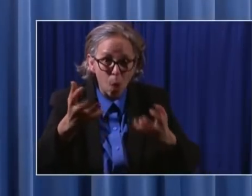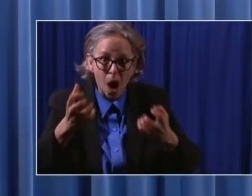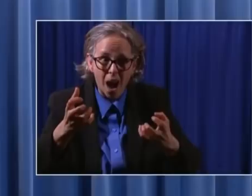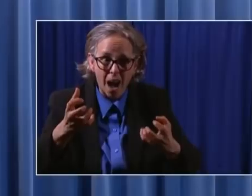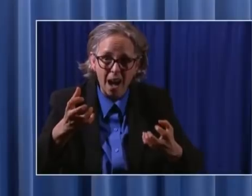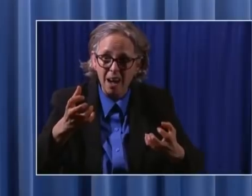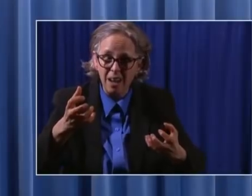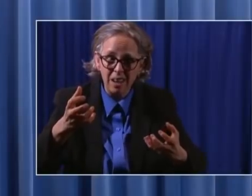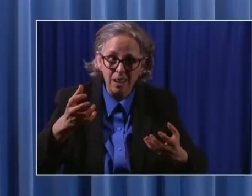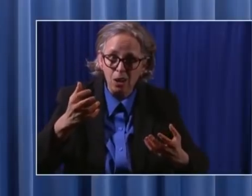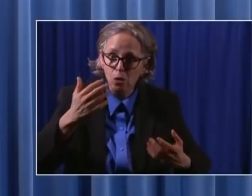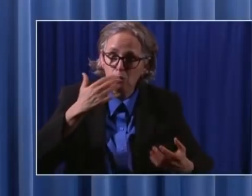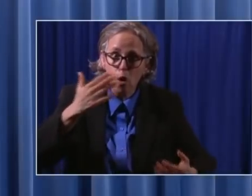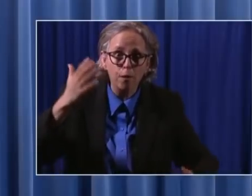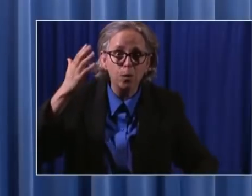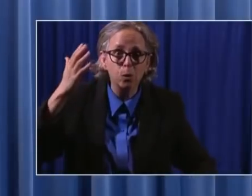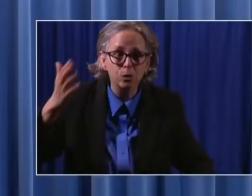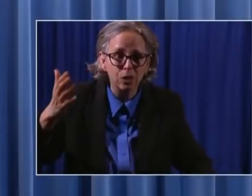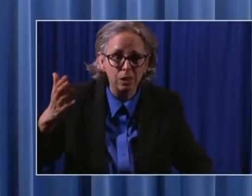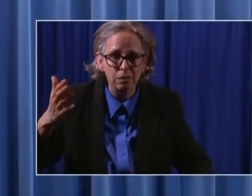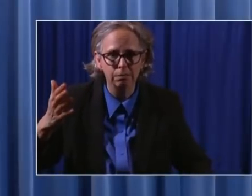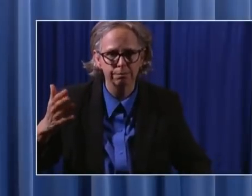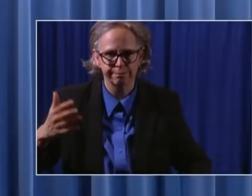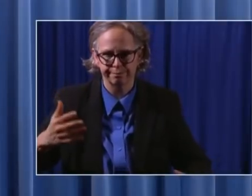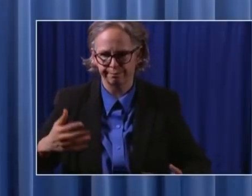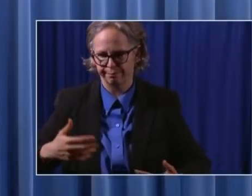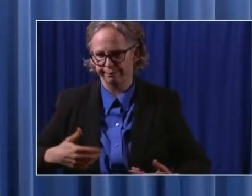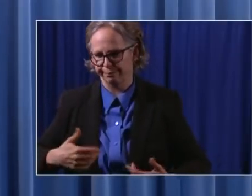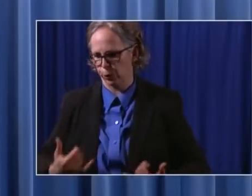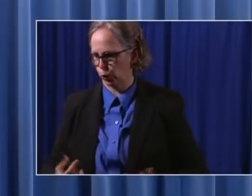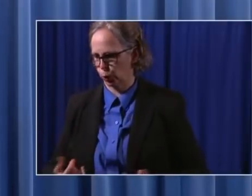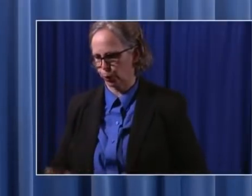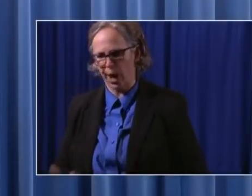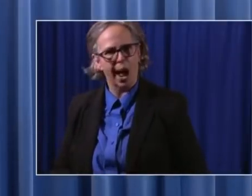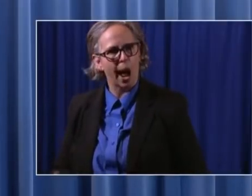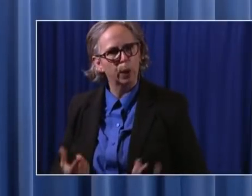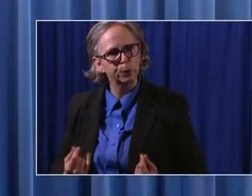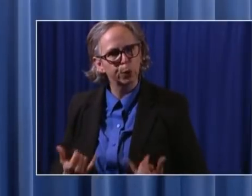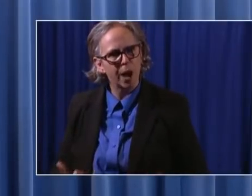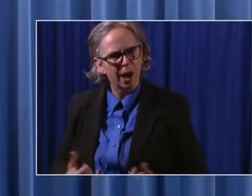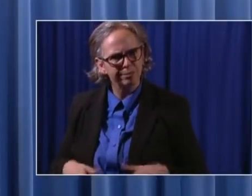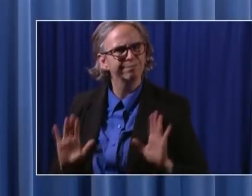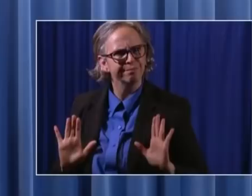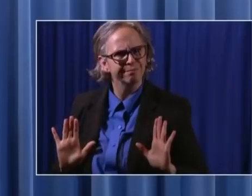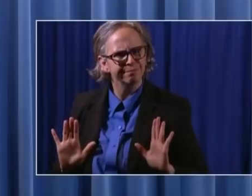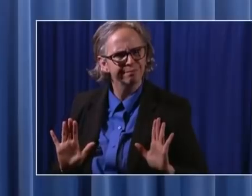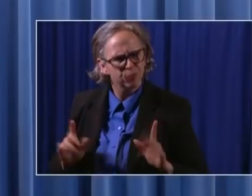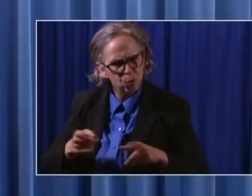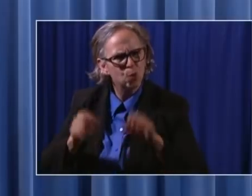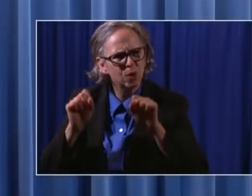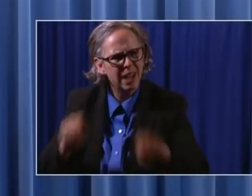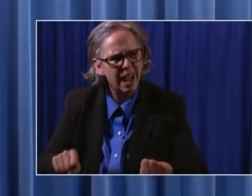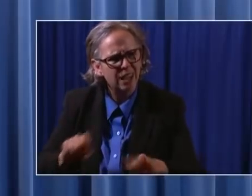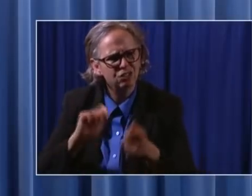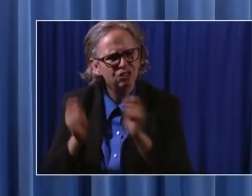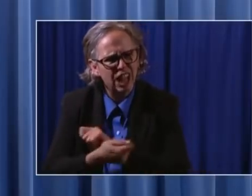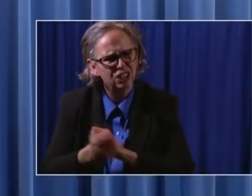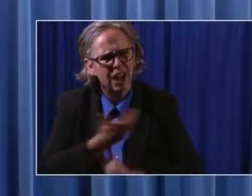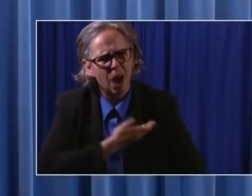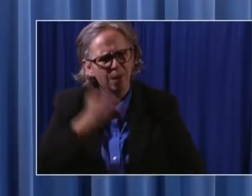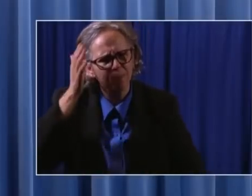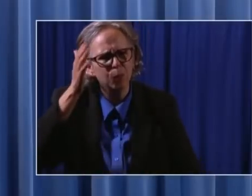take action. And we have it within our collective selves to change the outcome.